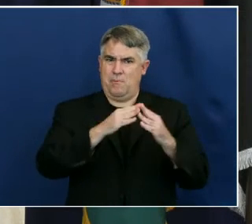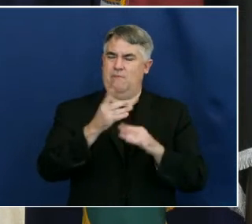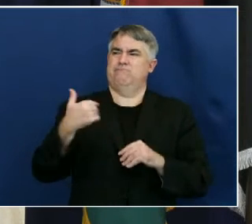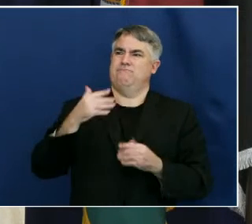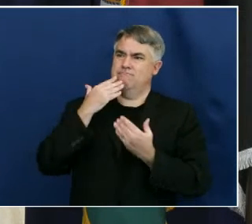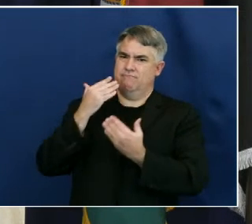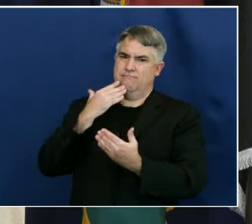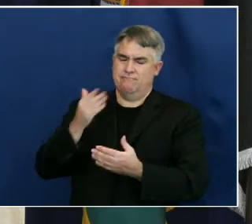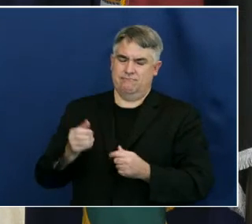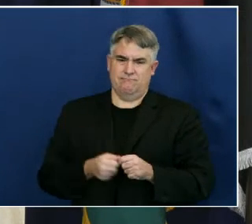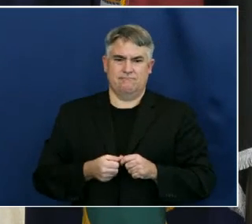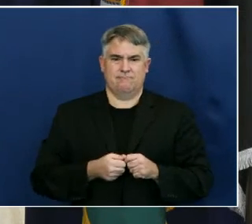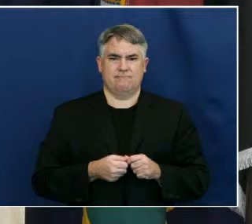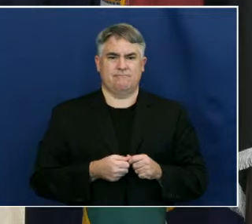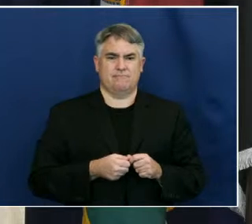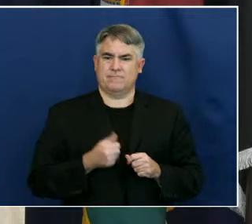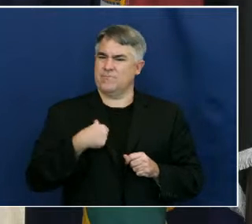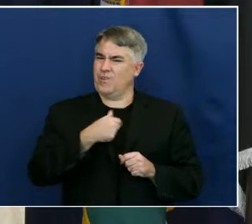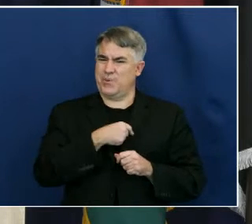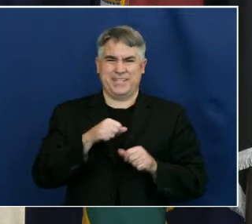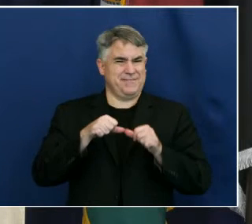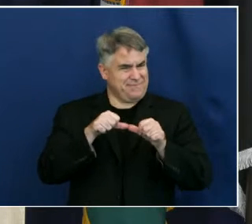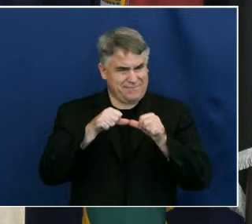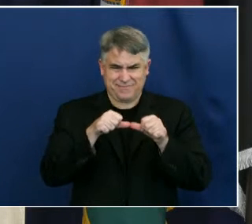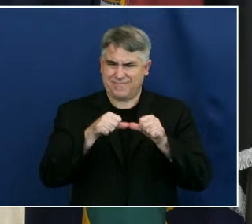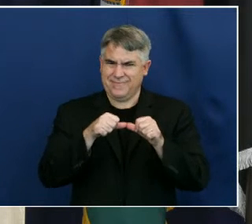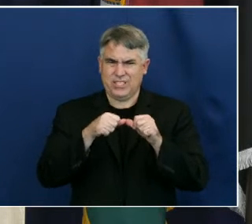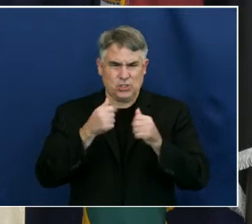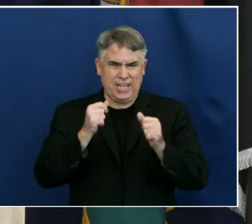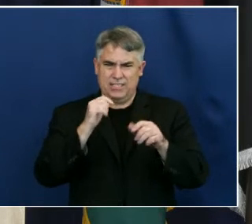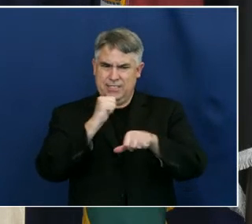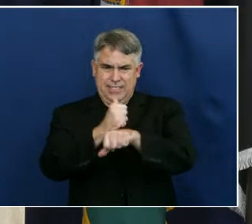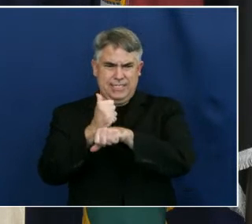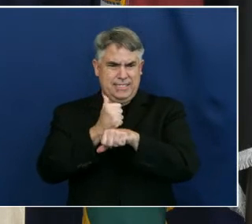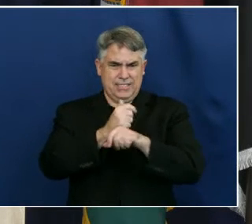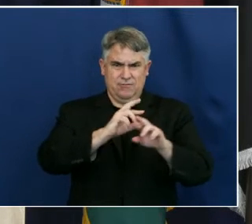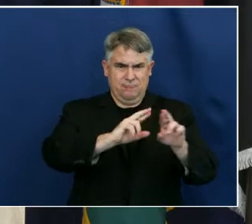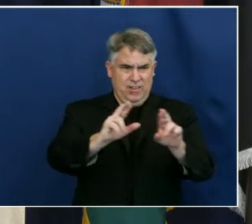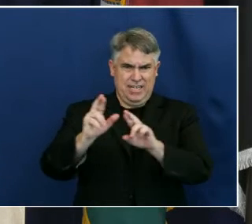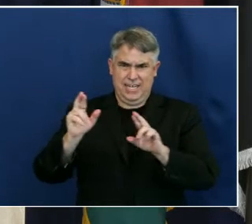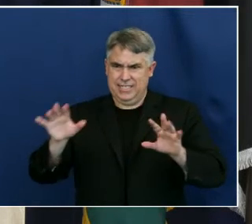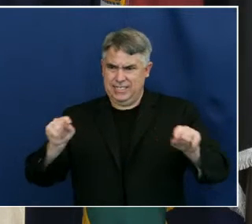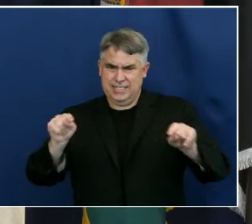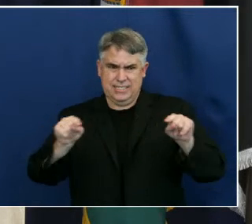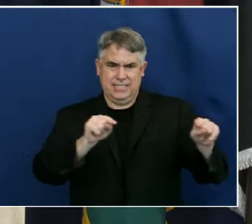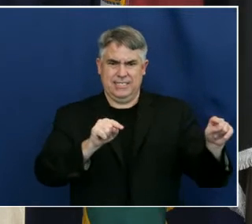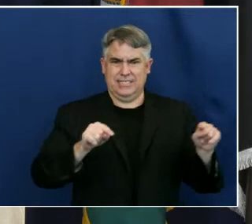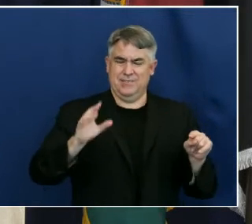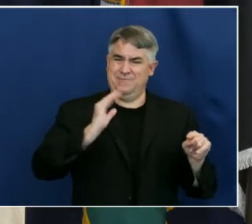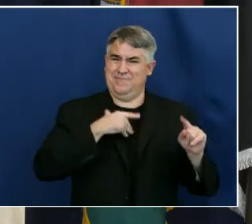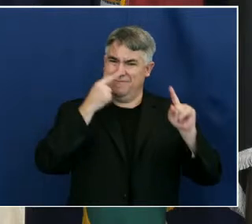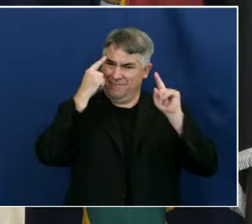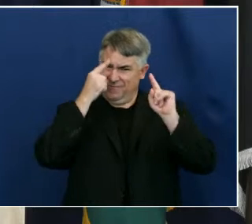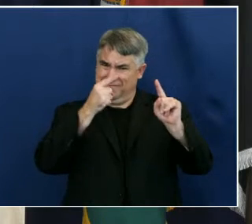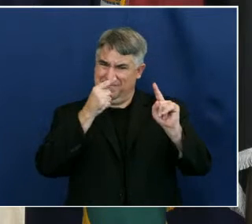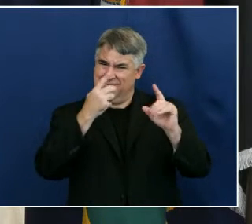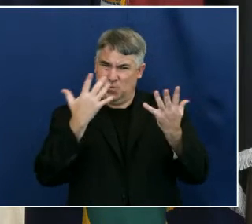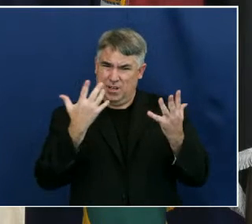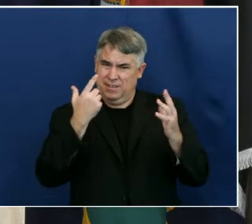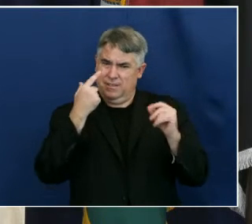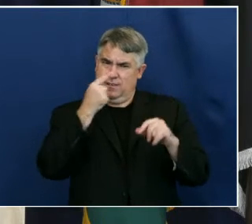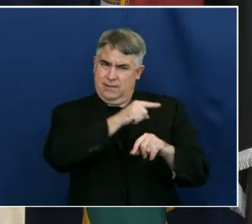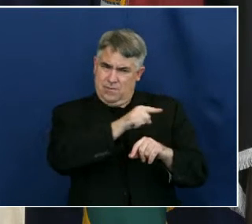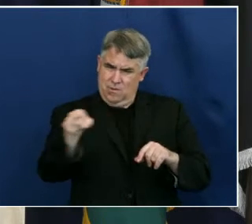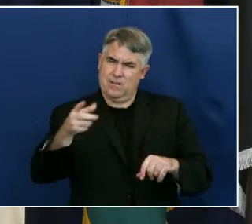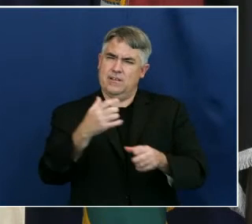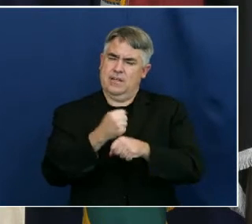is something that we're going to have to figure out how to do together. It's going to take all of us to ensure that we put a vaccine in every person's arm. And so we're working